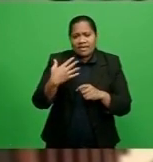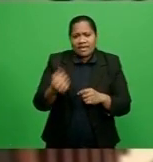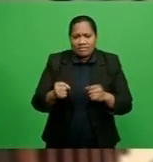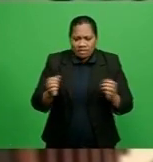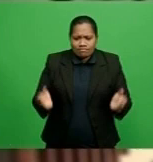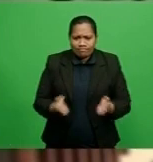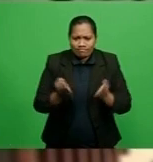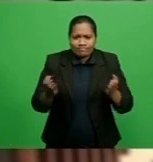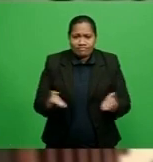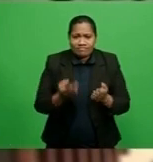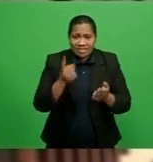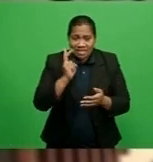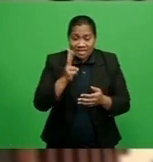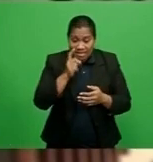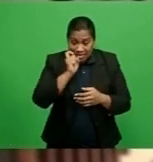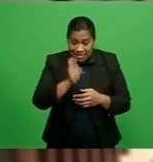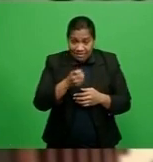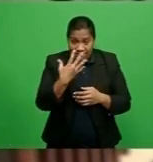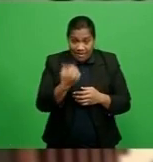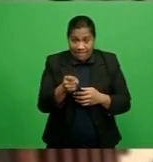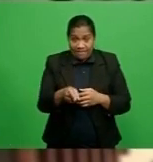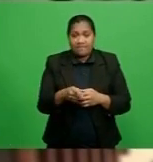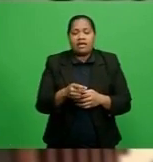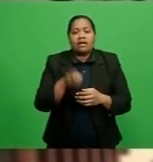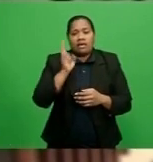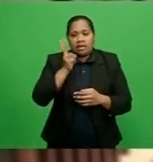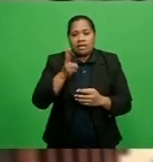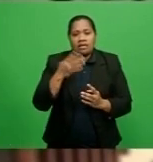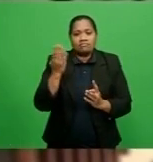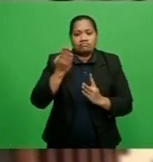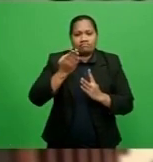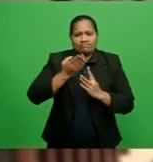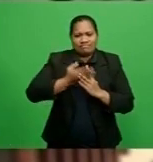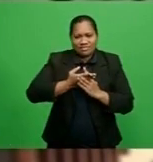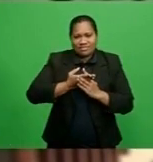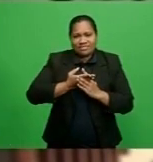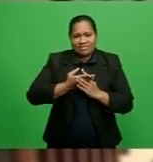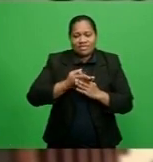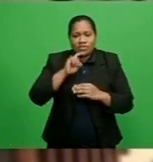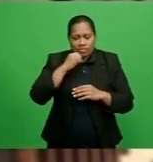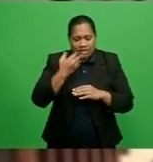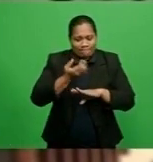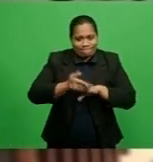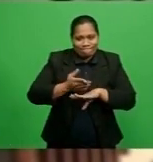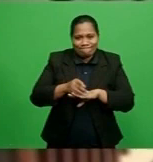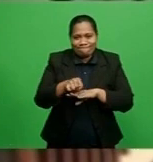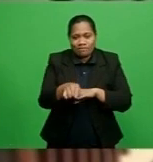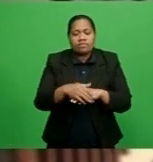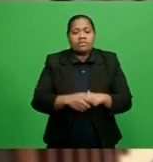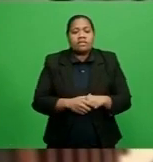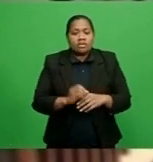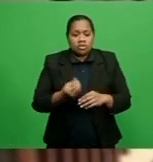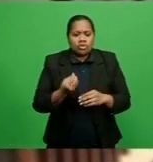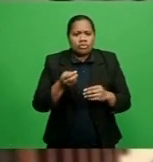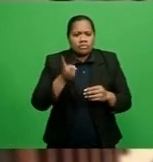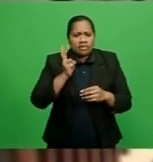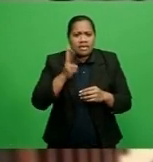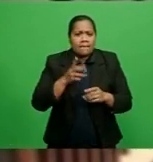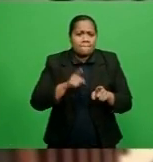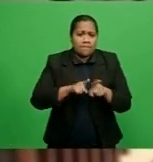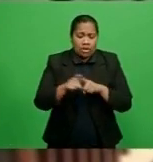coronavirus infections and renewed lockdowns. Meanwhile, the US dollar nursed losses against most of its peers